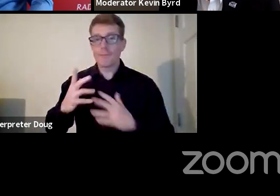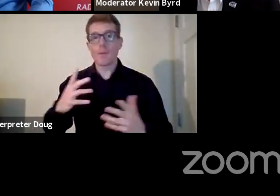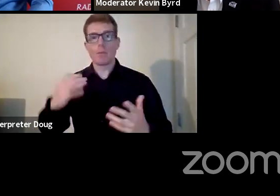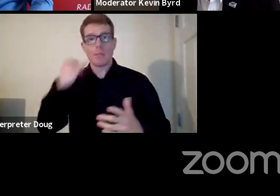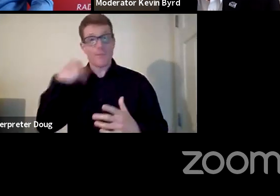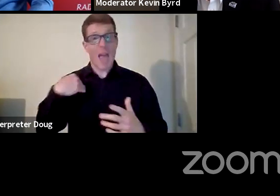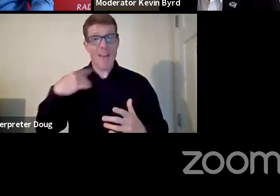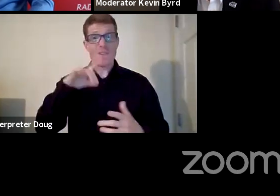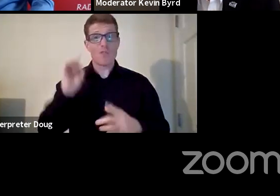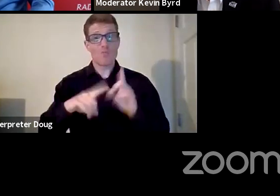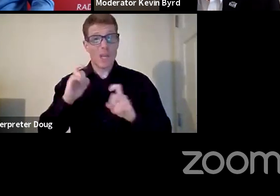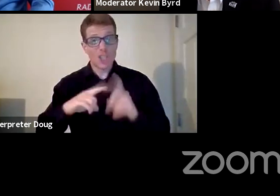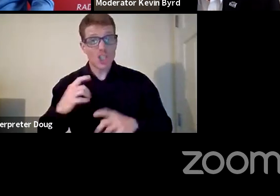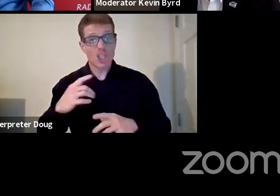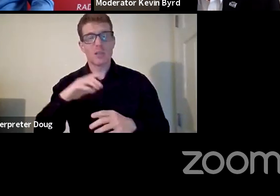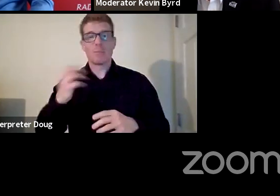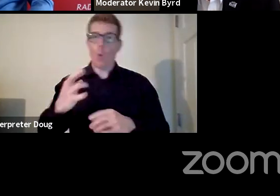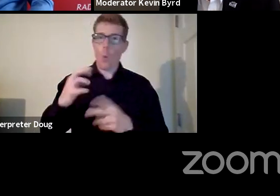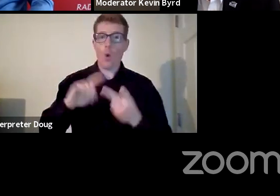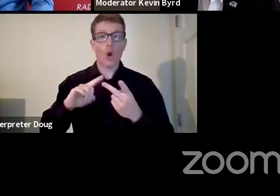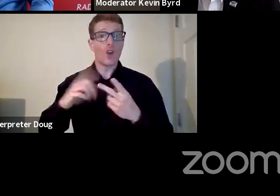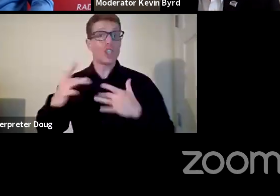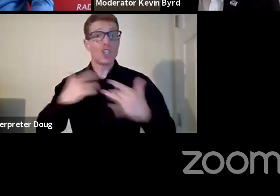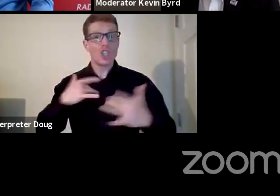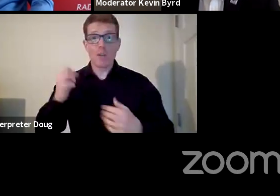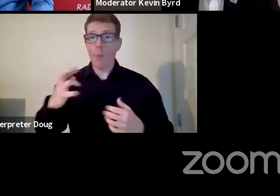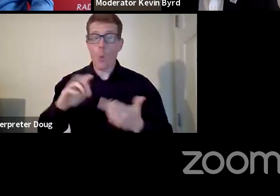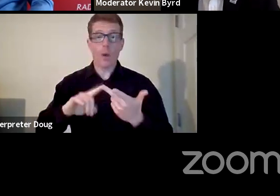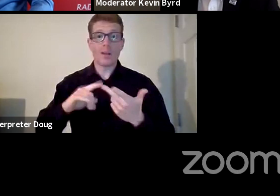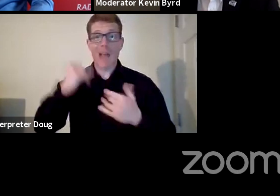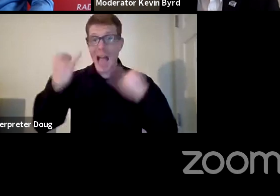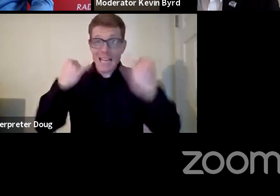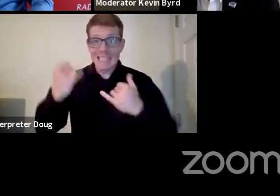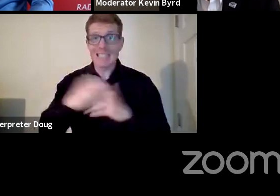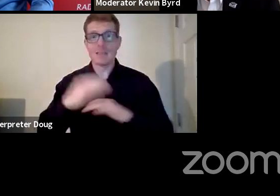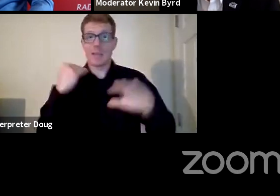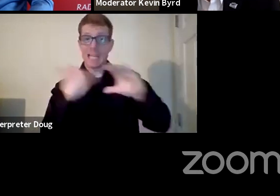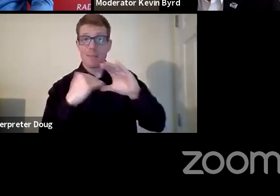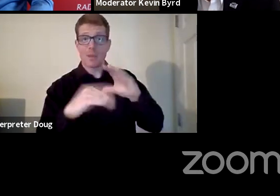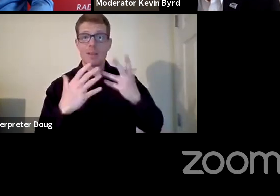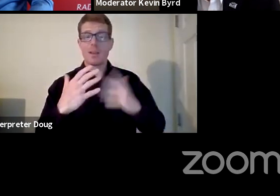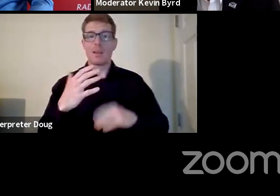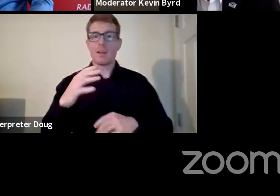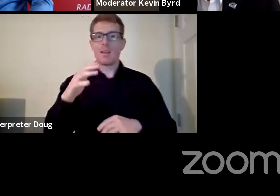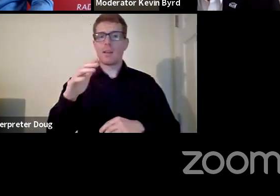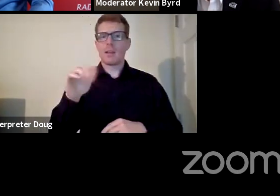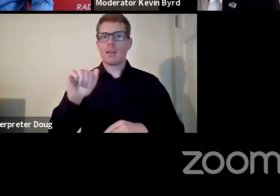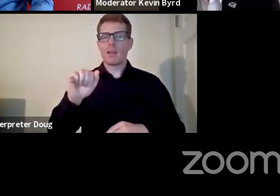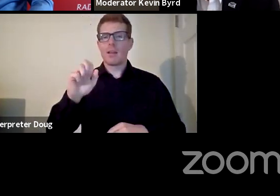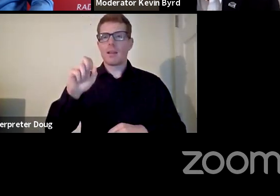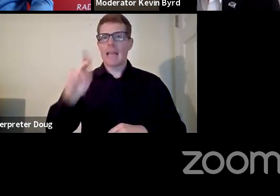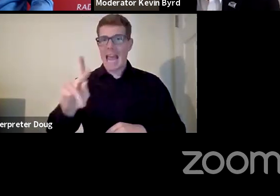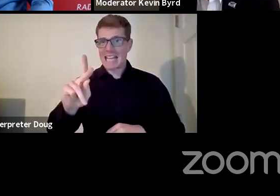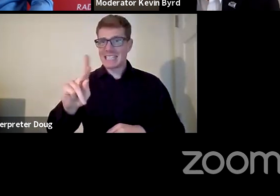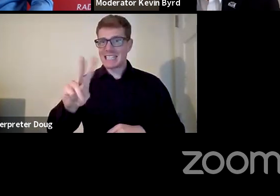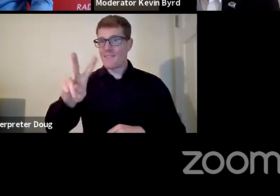about or concerns or ideas to send an email to